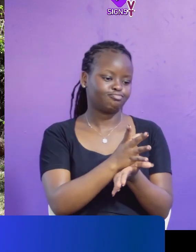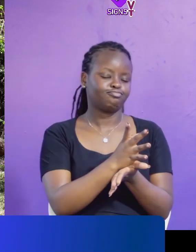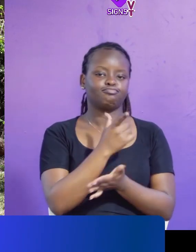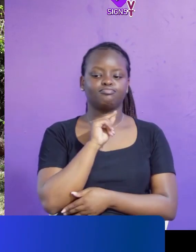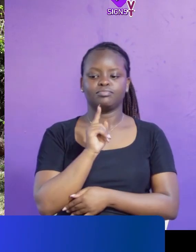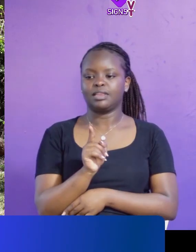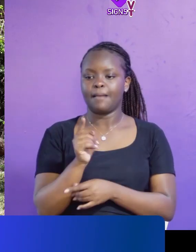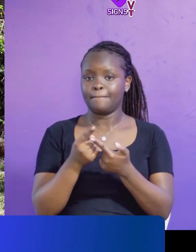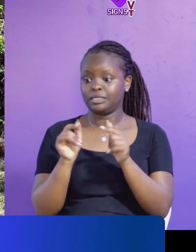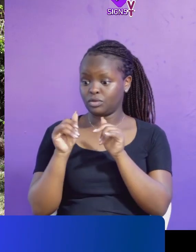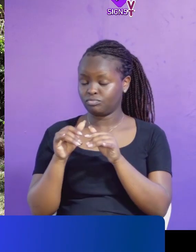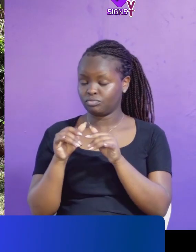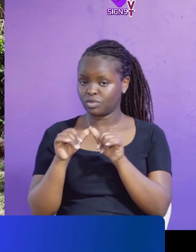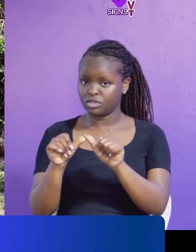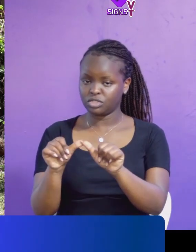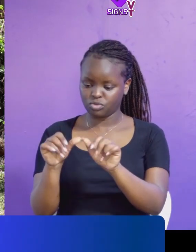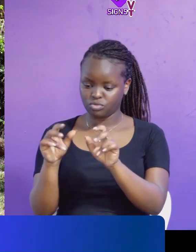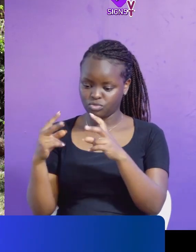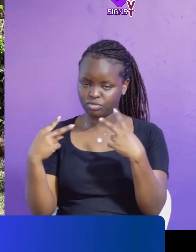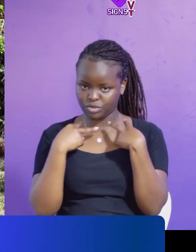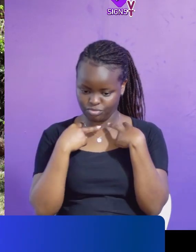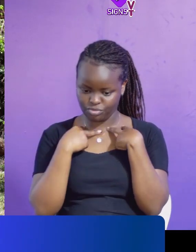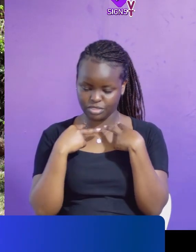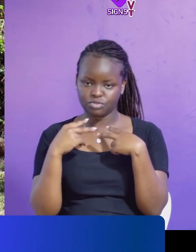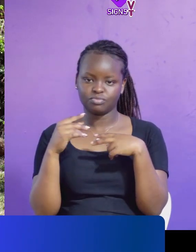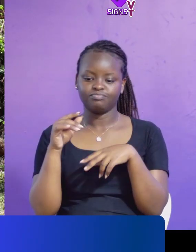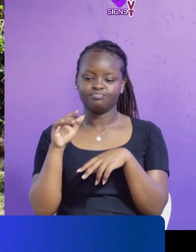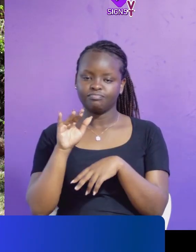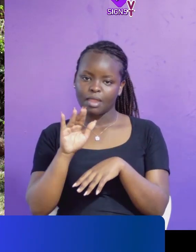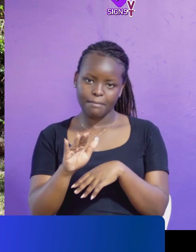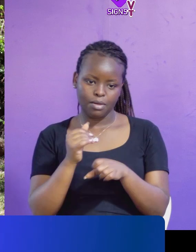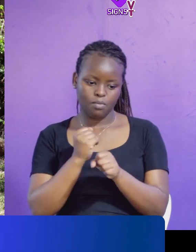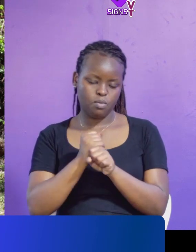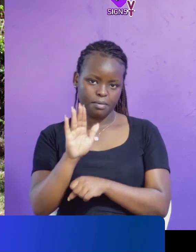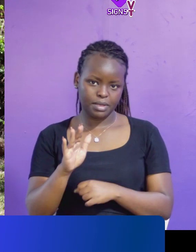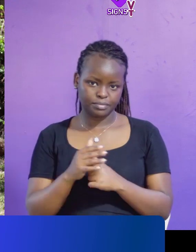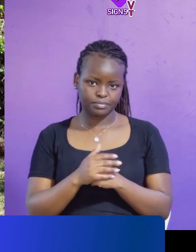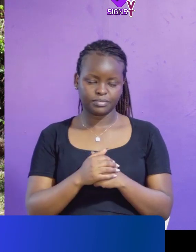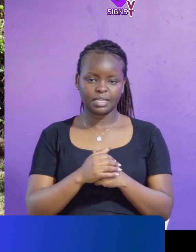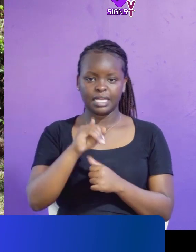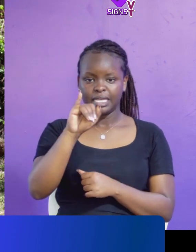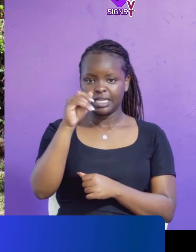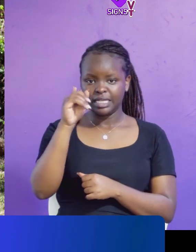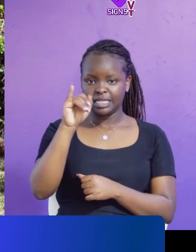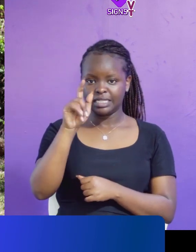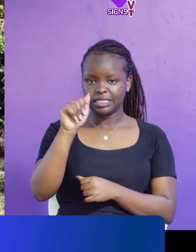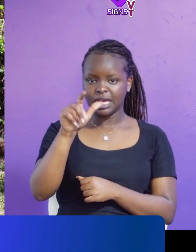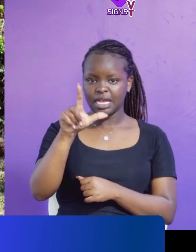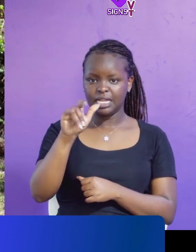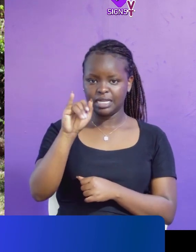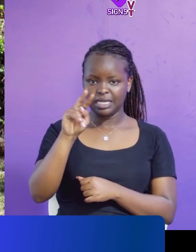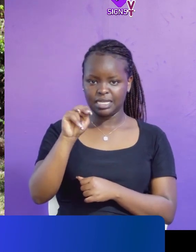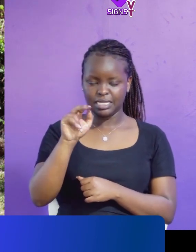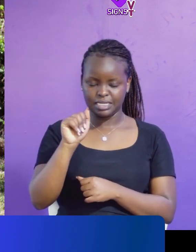to stick to his philosophy. Elsewhere, at the Italian Serie A, Fiorentina played host to Napoli,